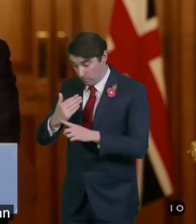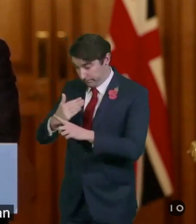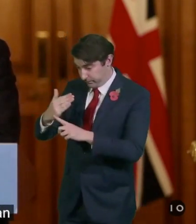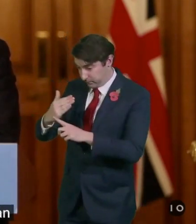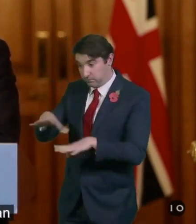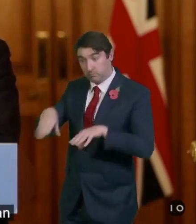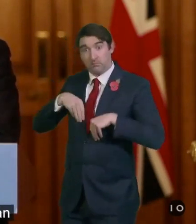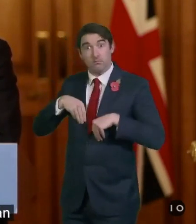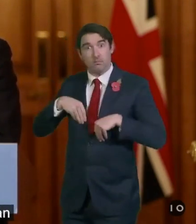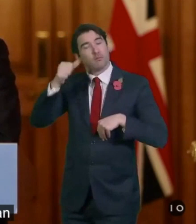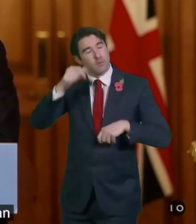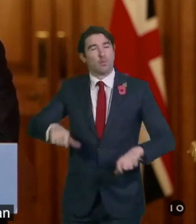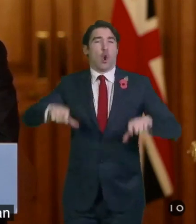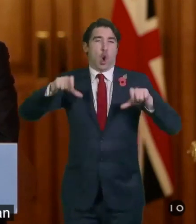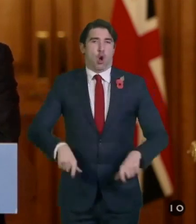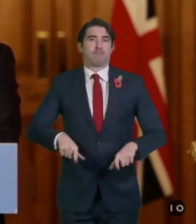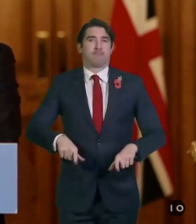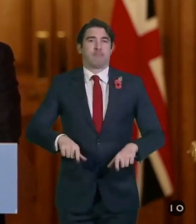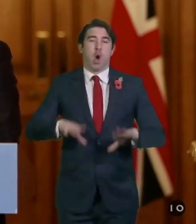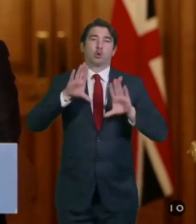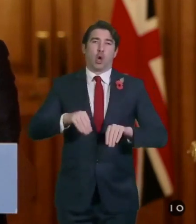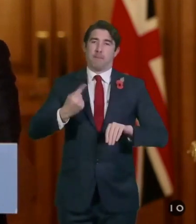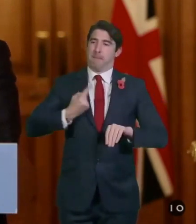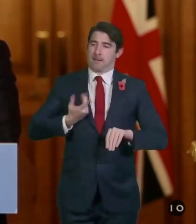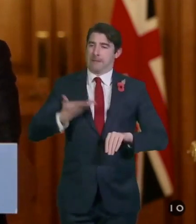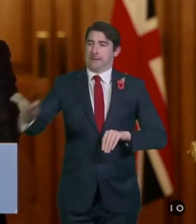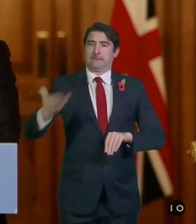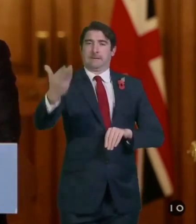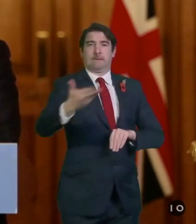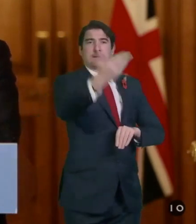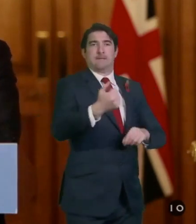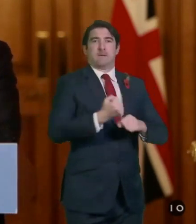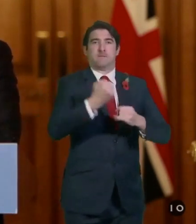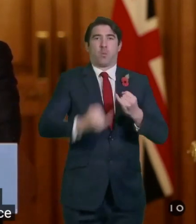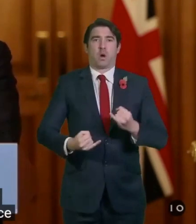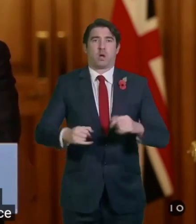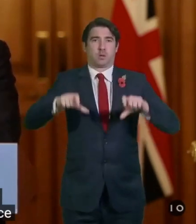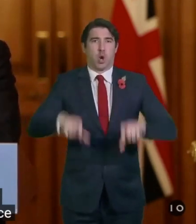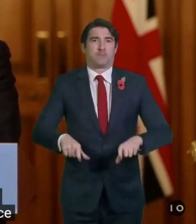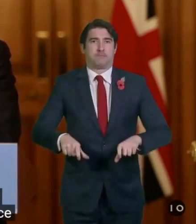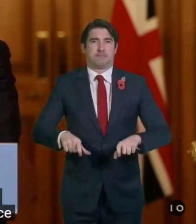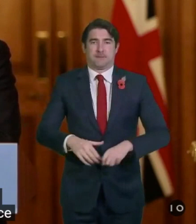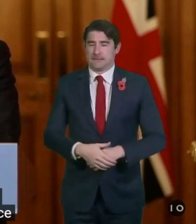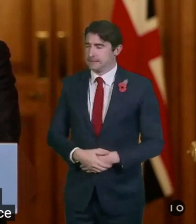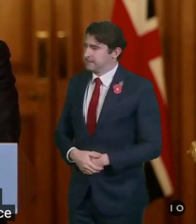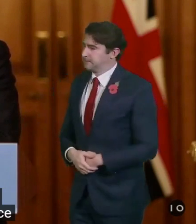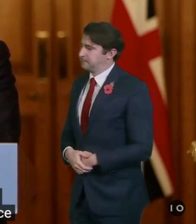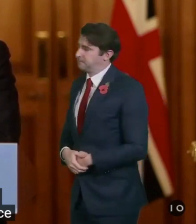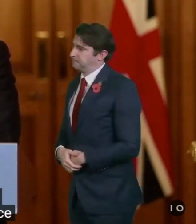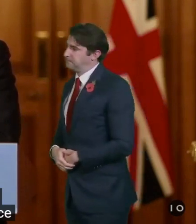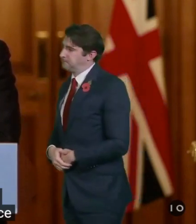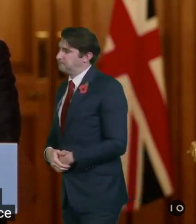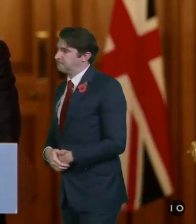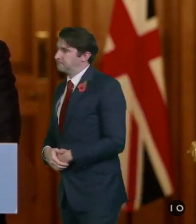tonight that the scientists may be pretty uniformly gloomy about the immediate options that we